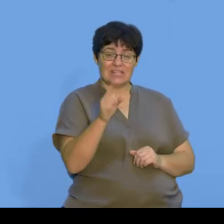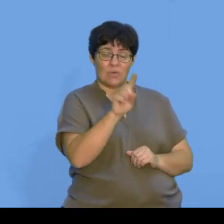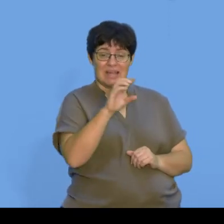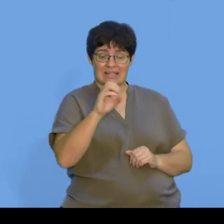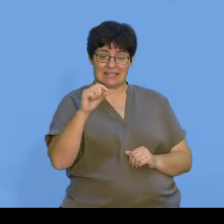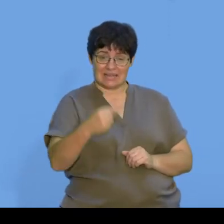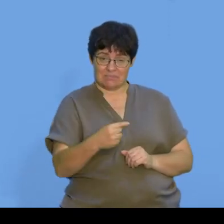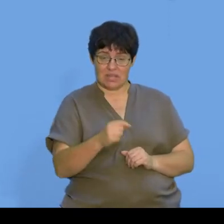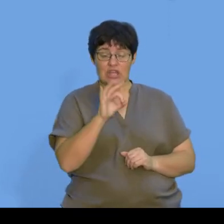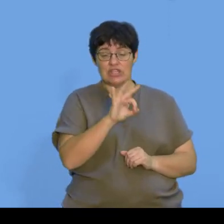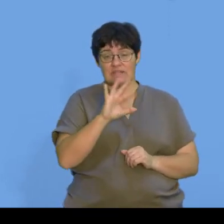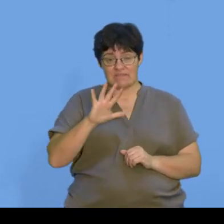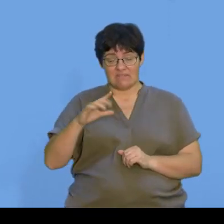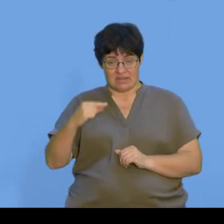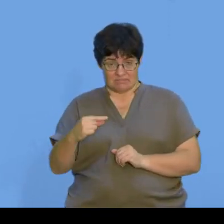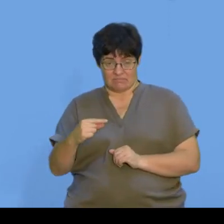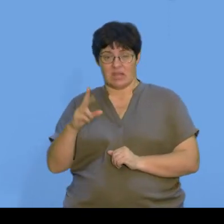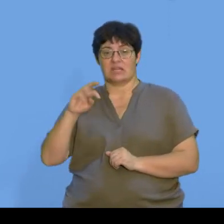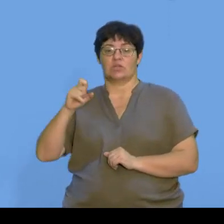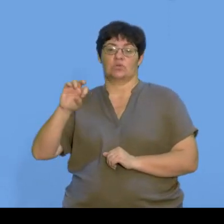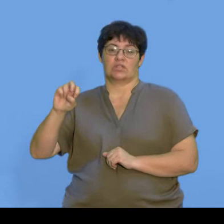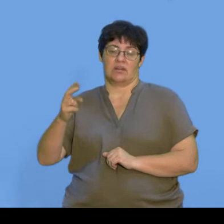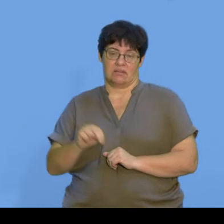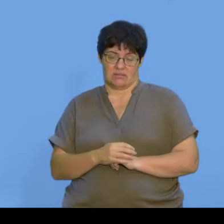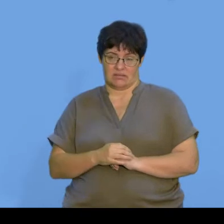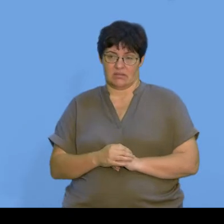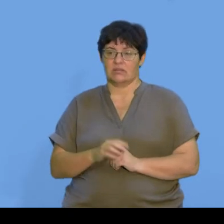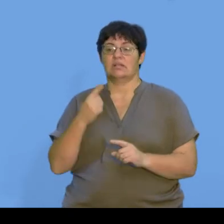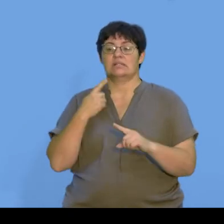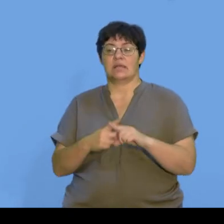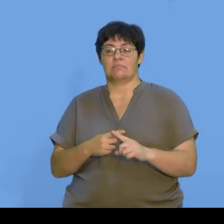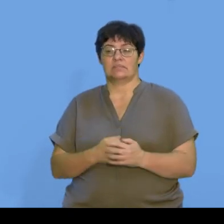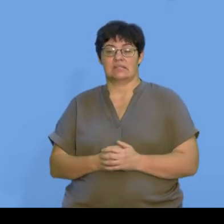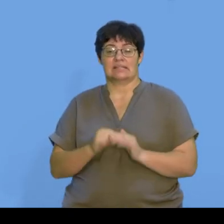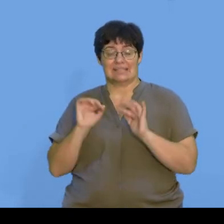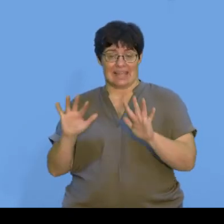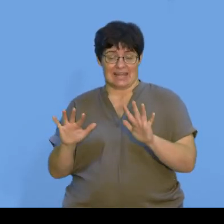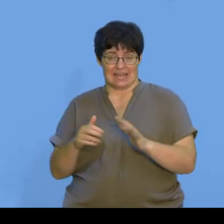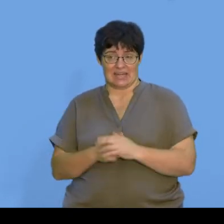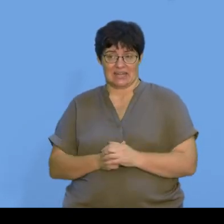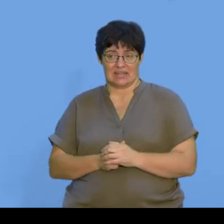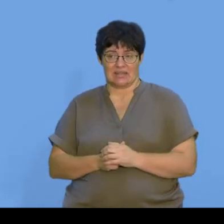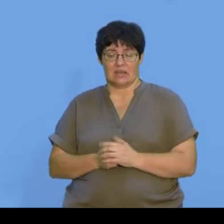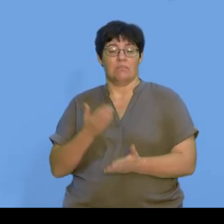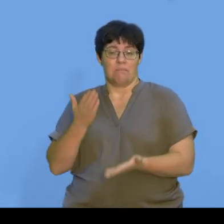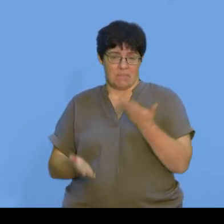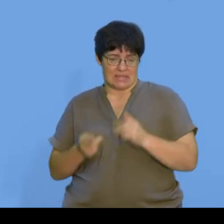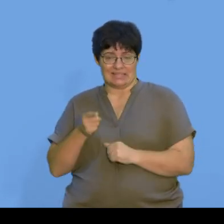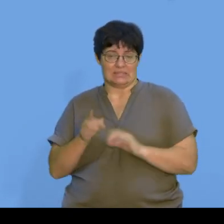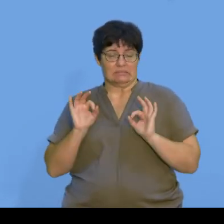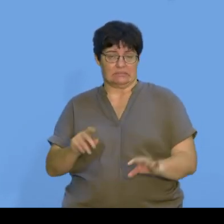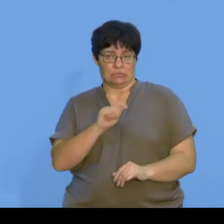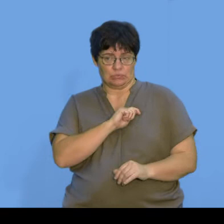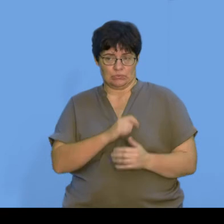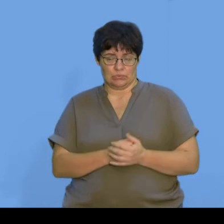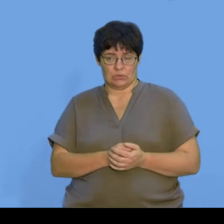35 grams is actually nitrogen. This will multiply by 10, which is the actual mass, okay? So we'll actually